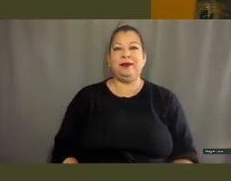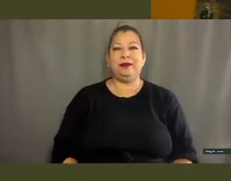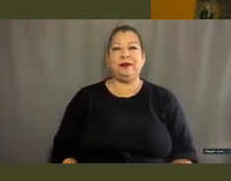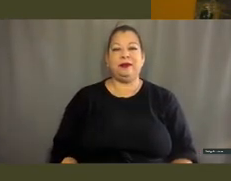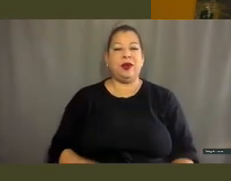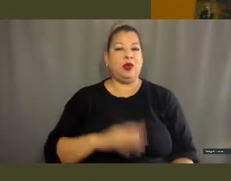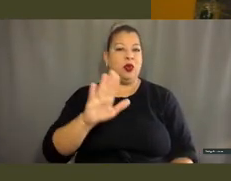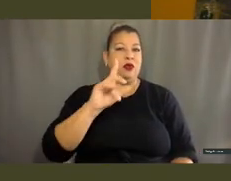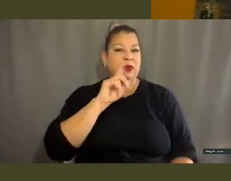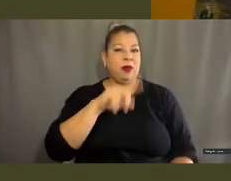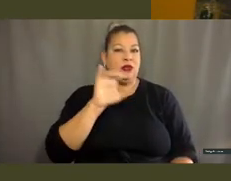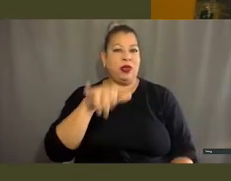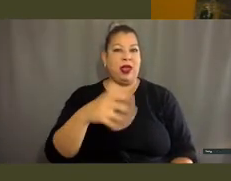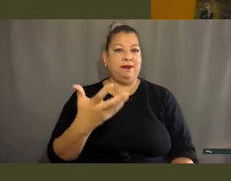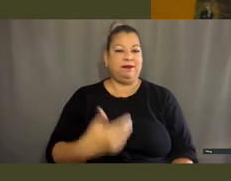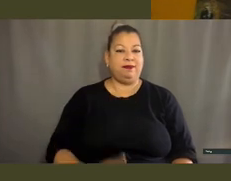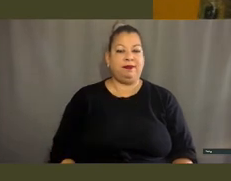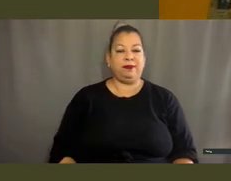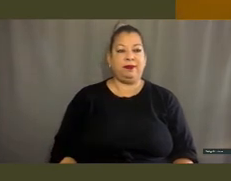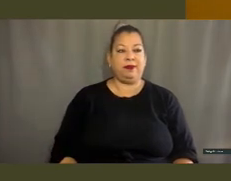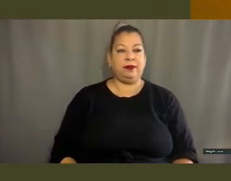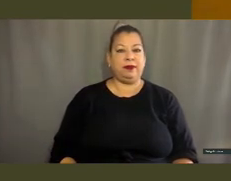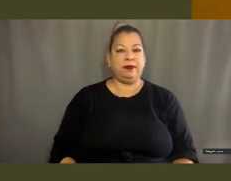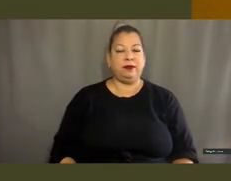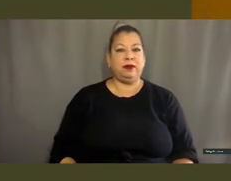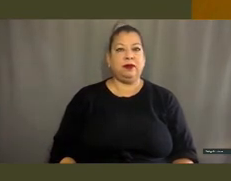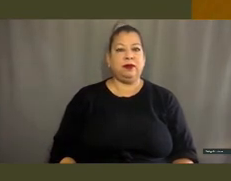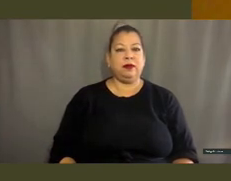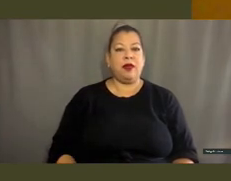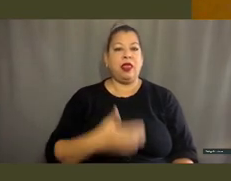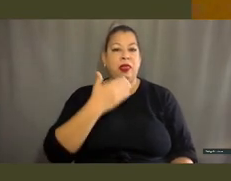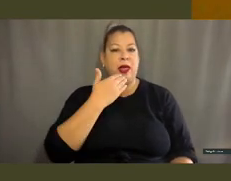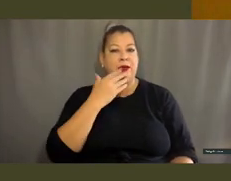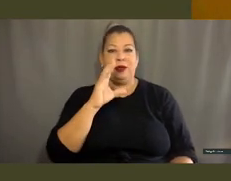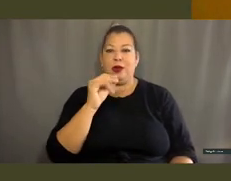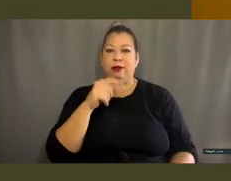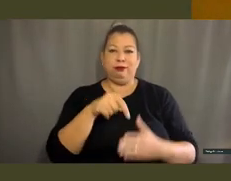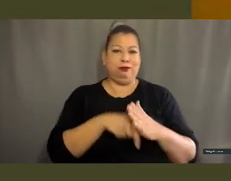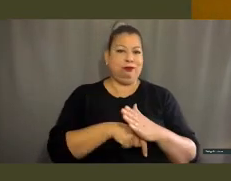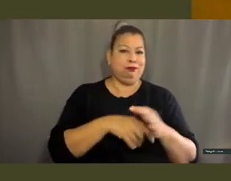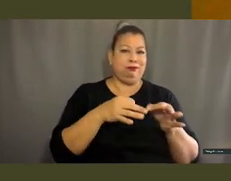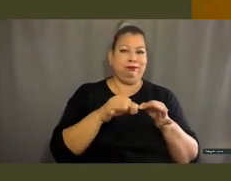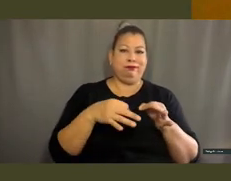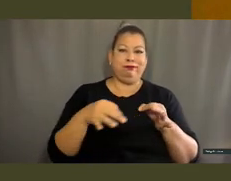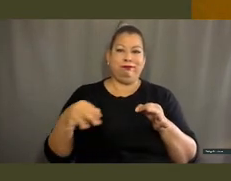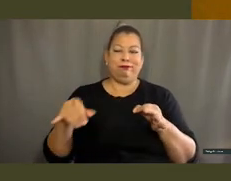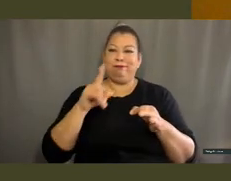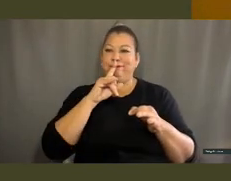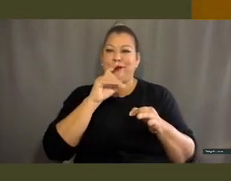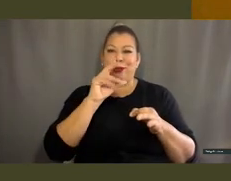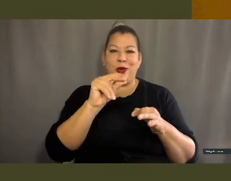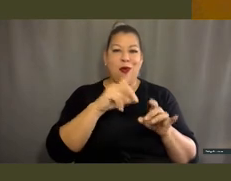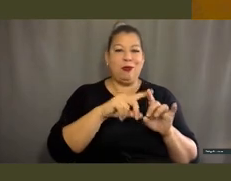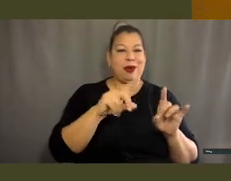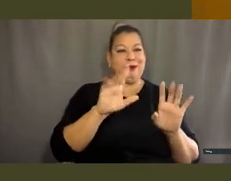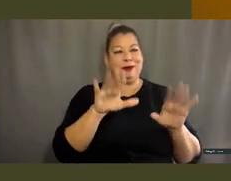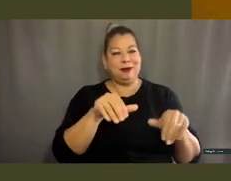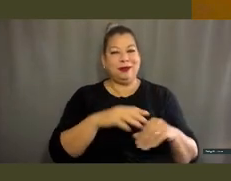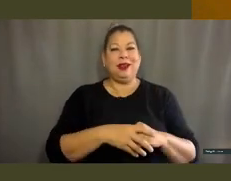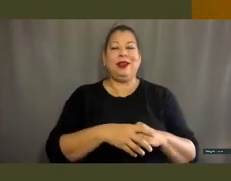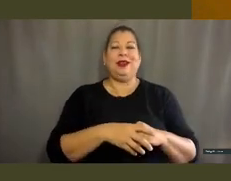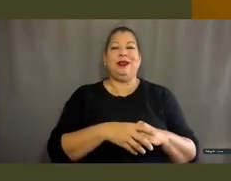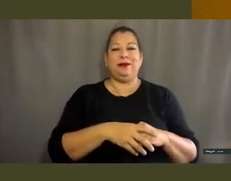to that, John? Yes, thanks. No, I won't get into details. I hardly understand all of it myself, to be honest.